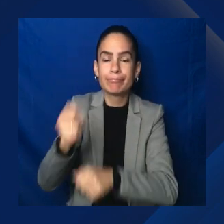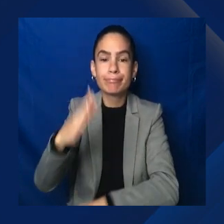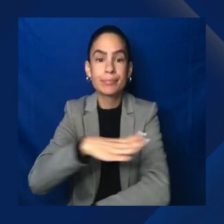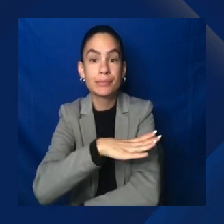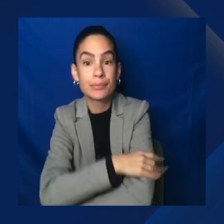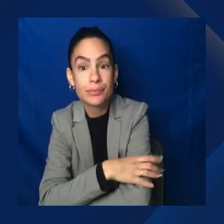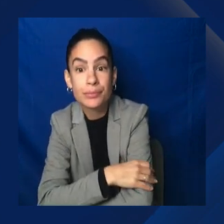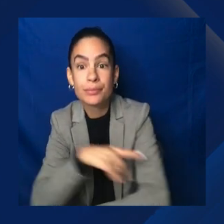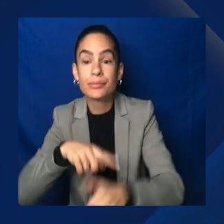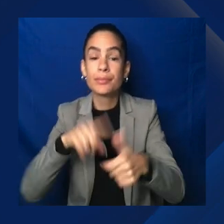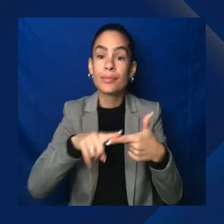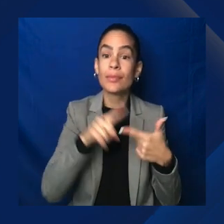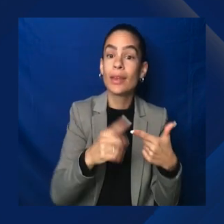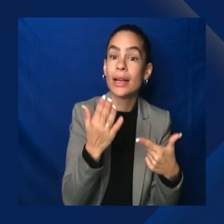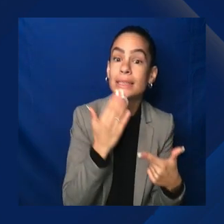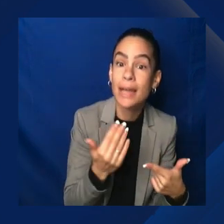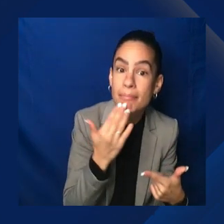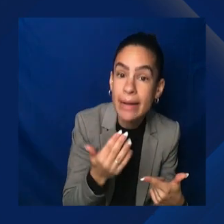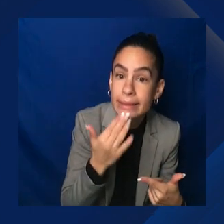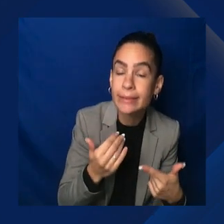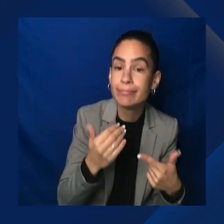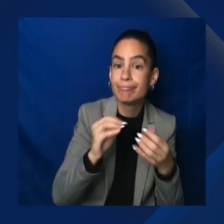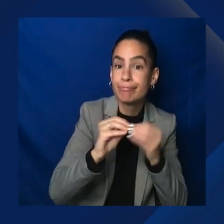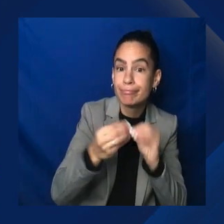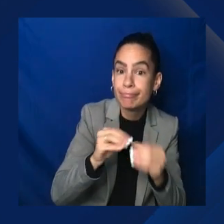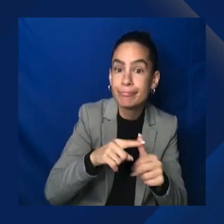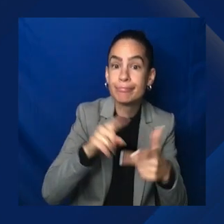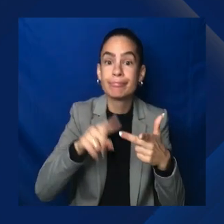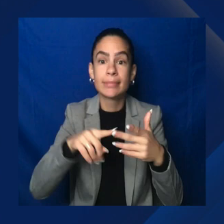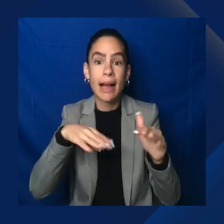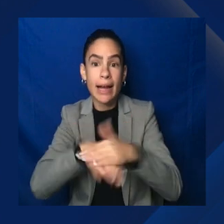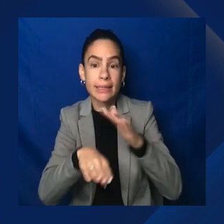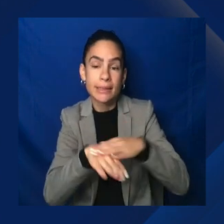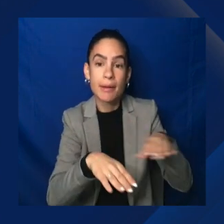access to behavioral health care during this vulnerable time.